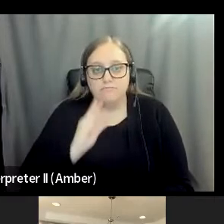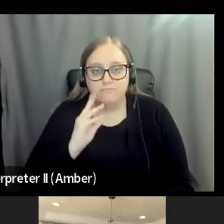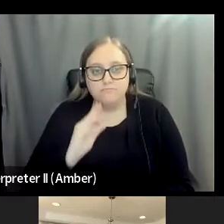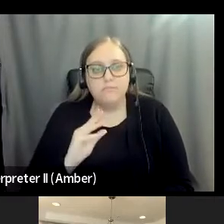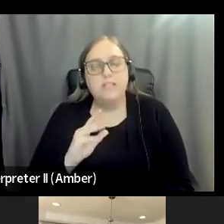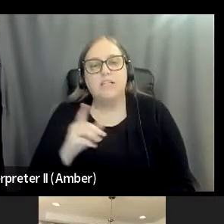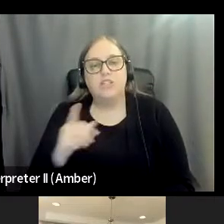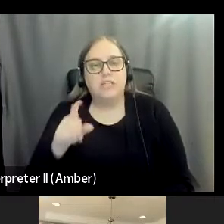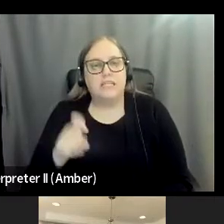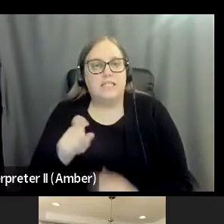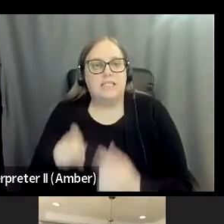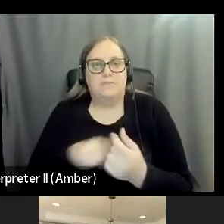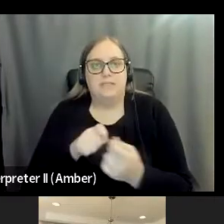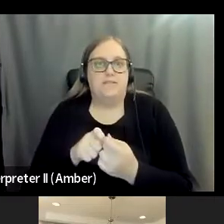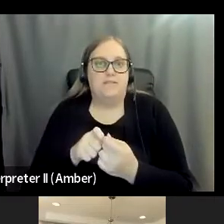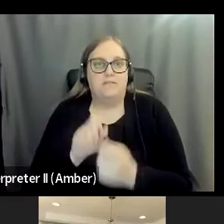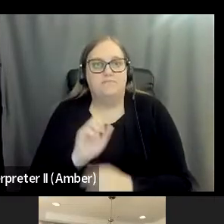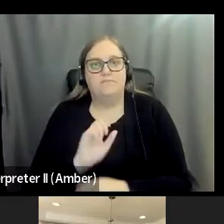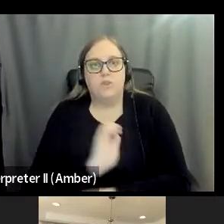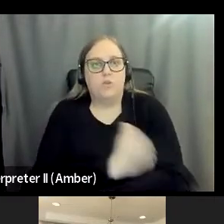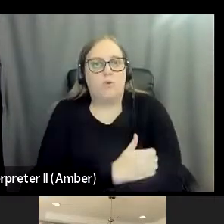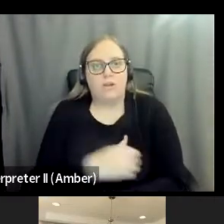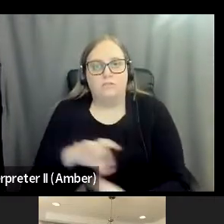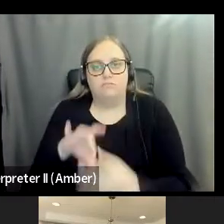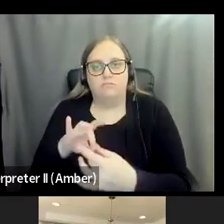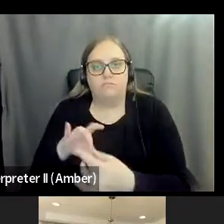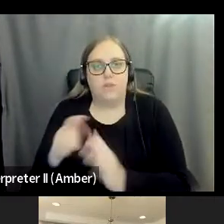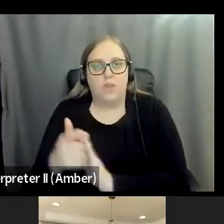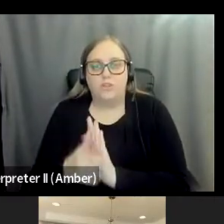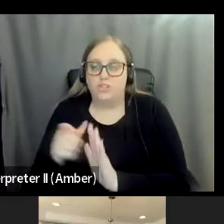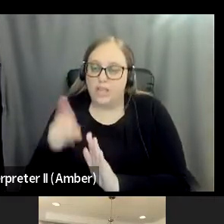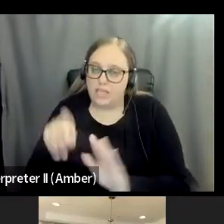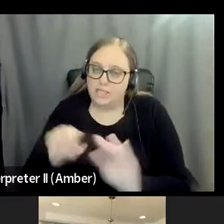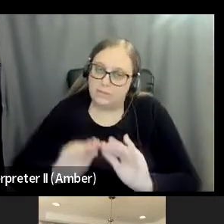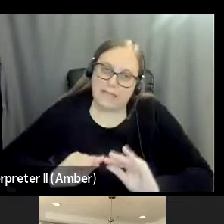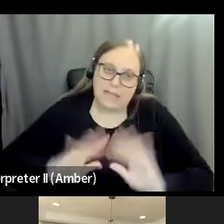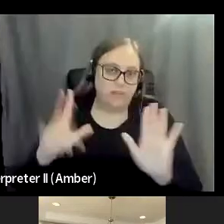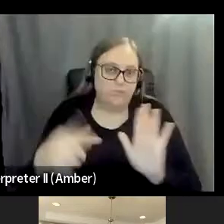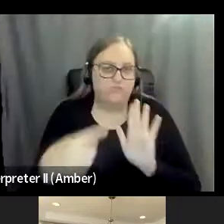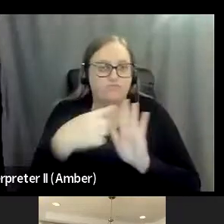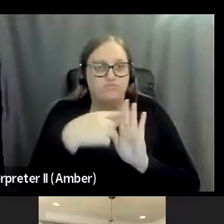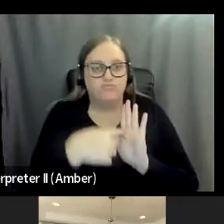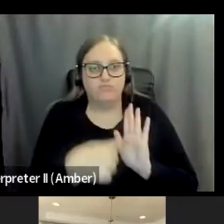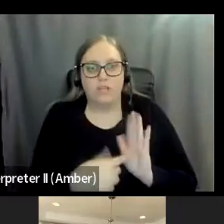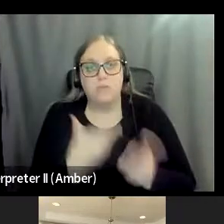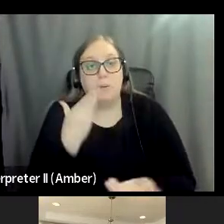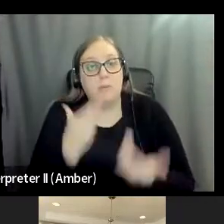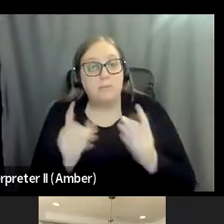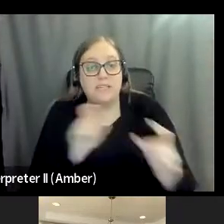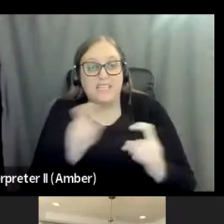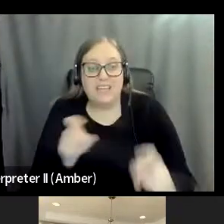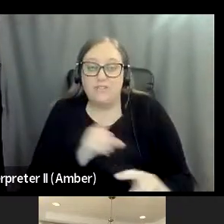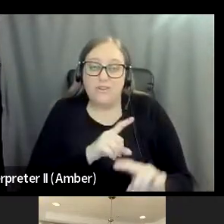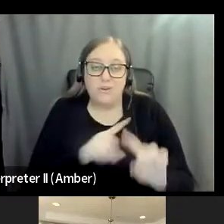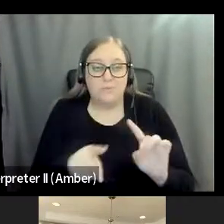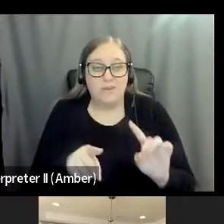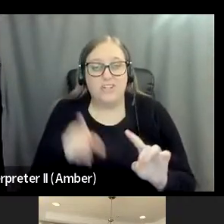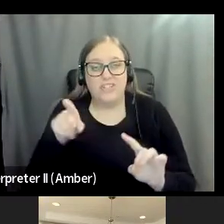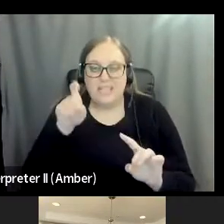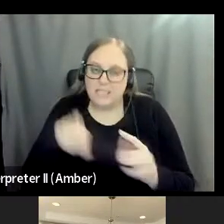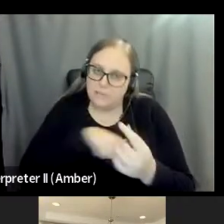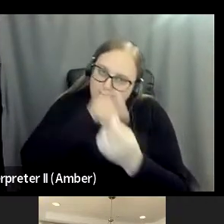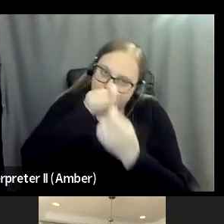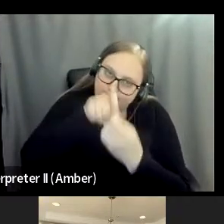needs explicit authority with regard to other laws, let her be explicit. And we'll probably give her that, but she should be